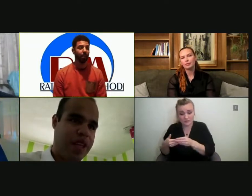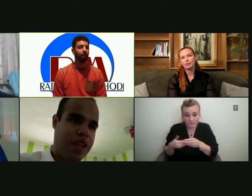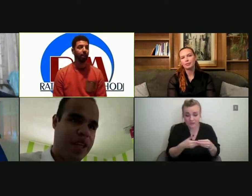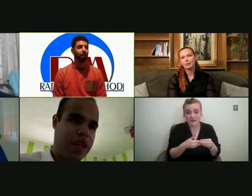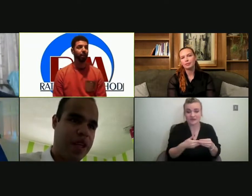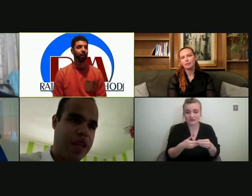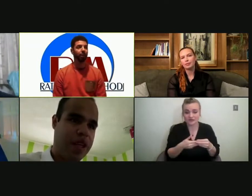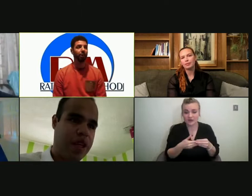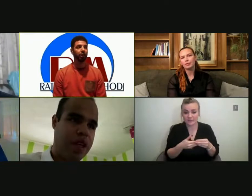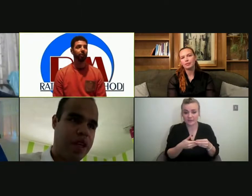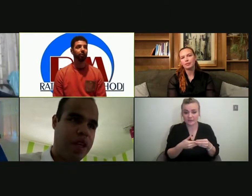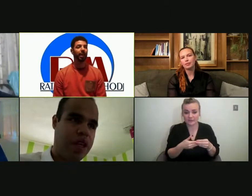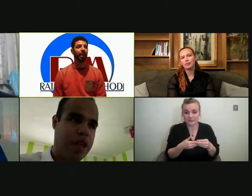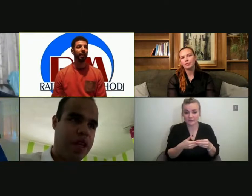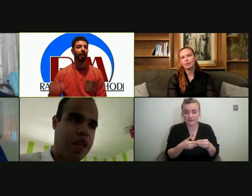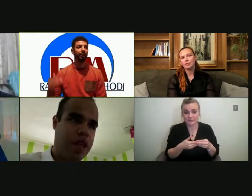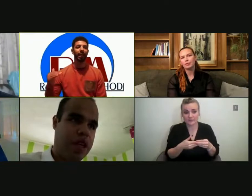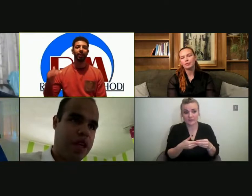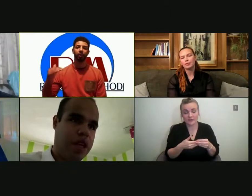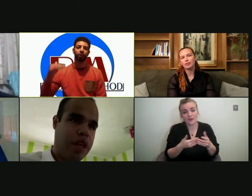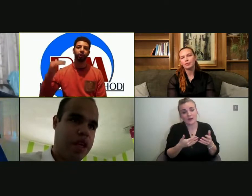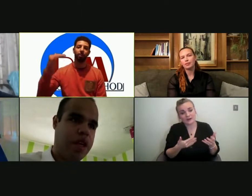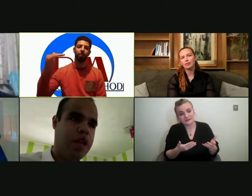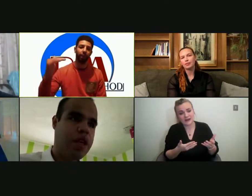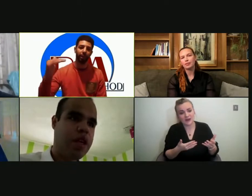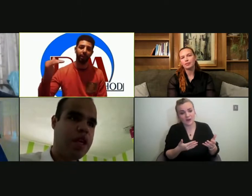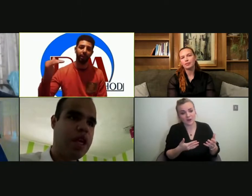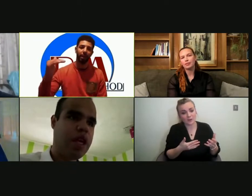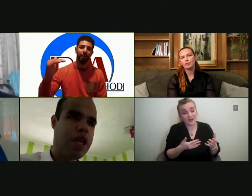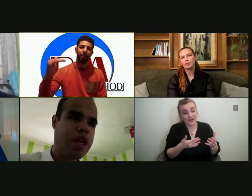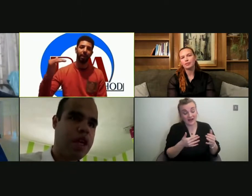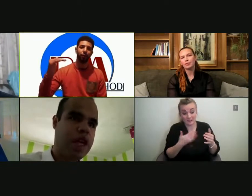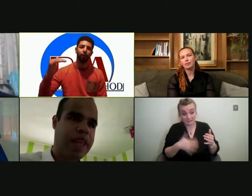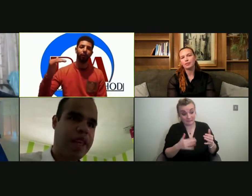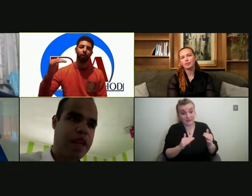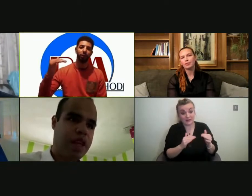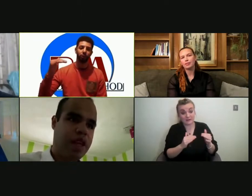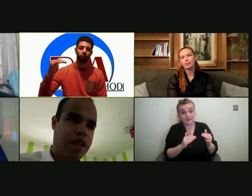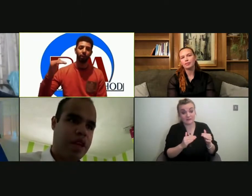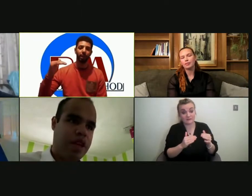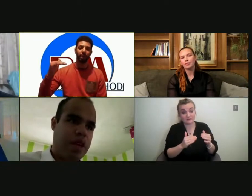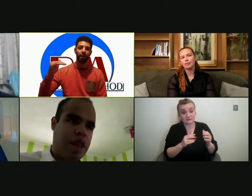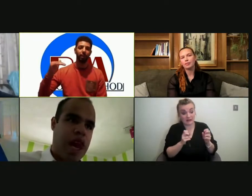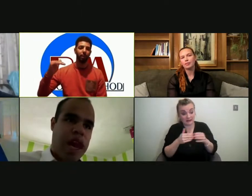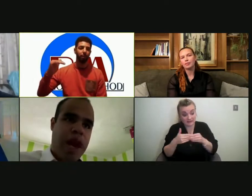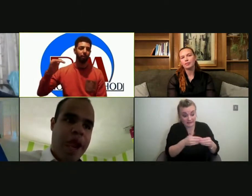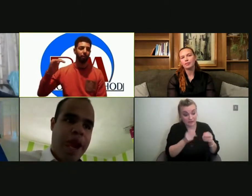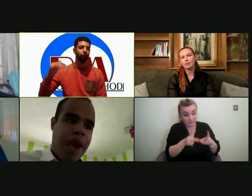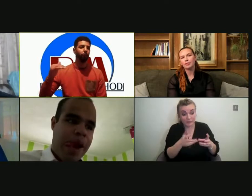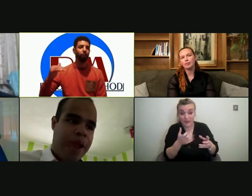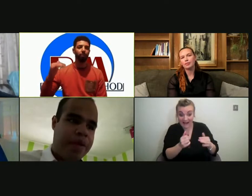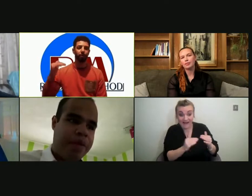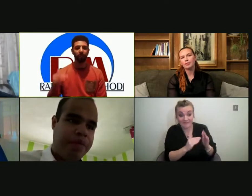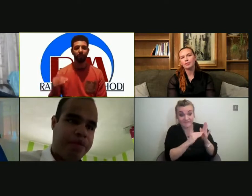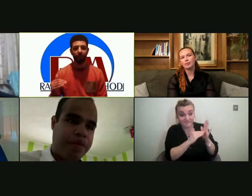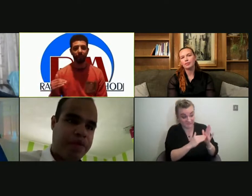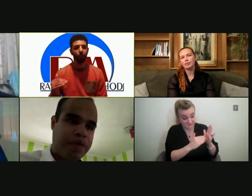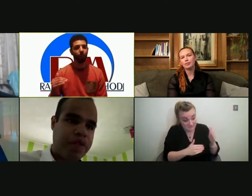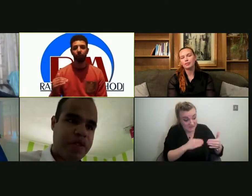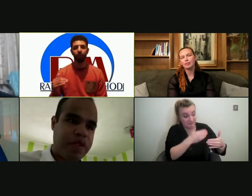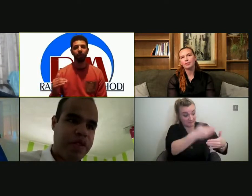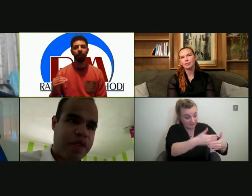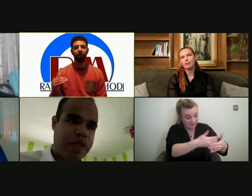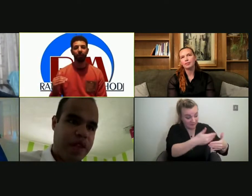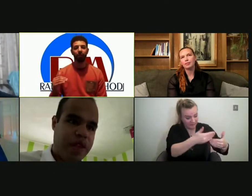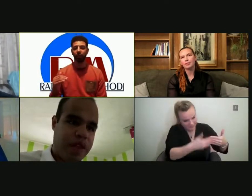think the leadership models have taken us to a certain point, but in order for us to really move forward progressively,